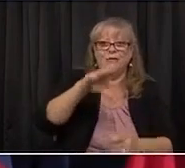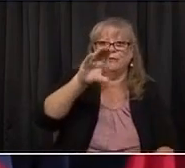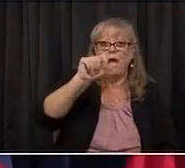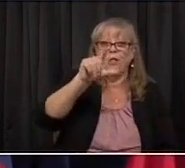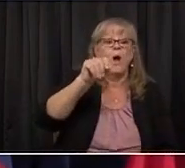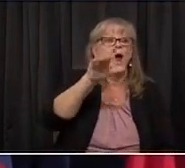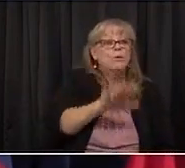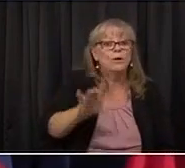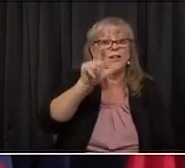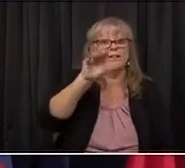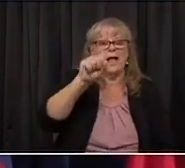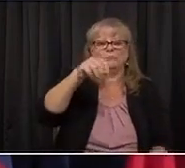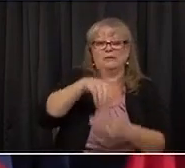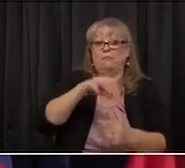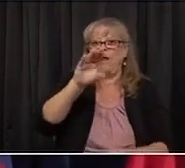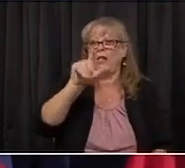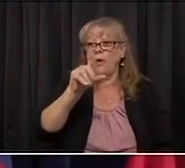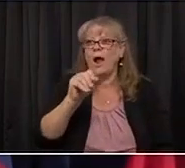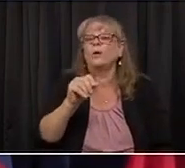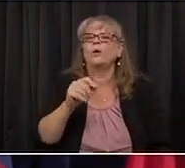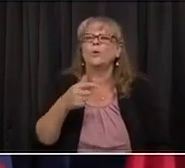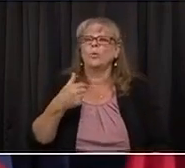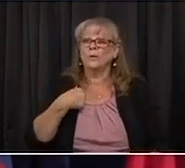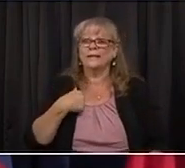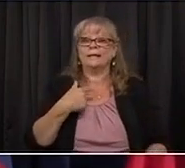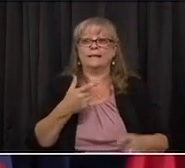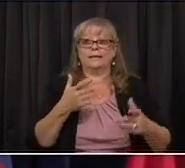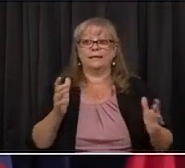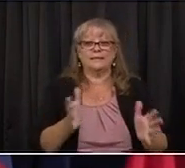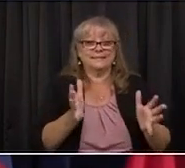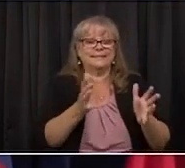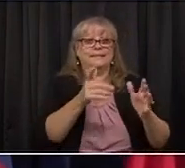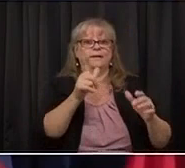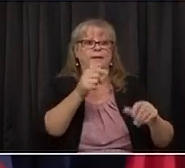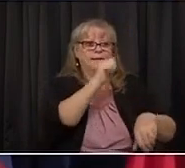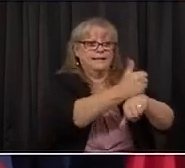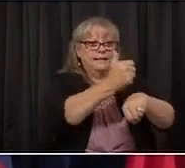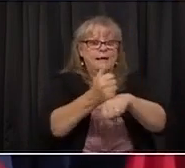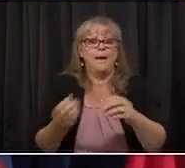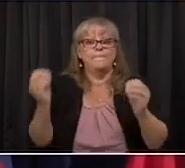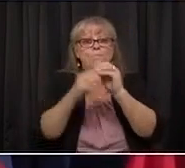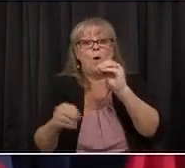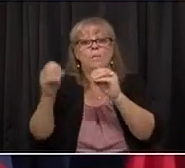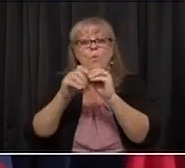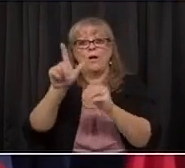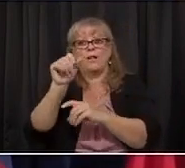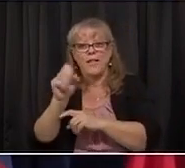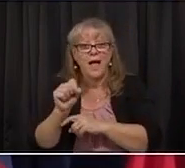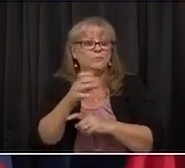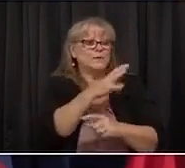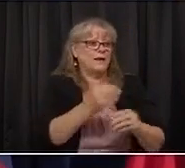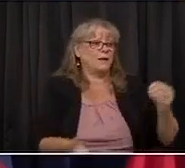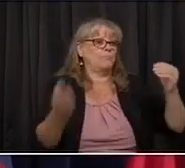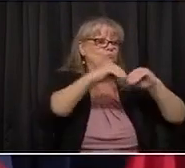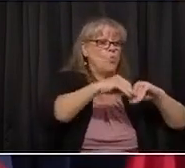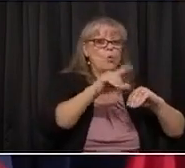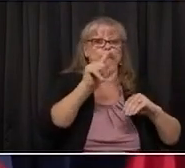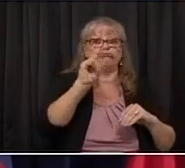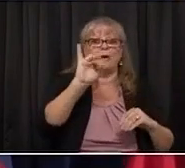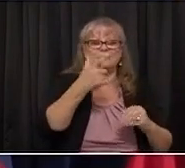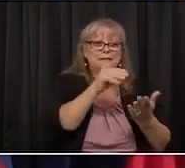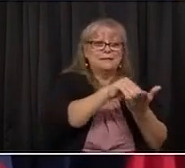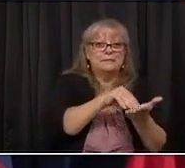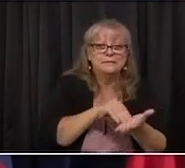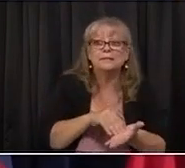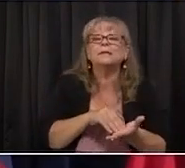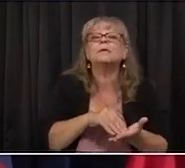work to scale up our lab capacity, our testing, our tracing and support, our logistical support, I know that we can do our part